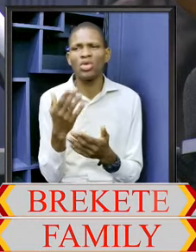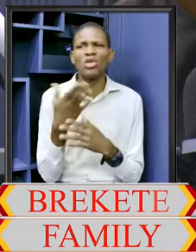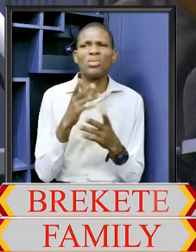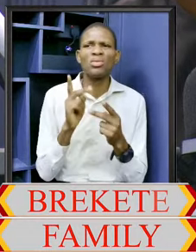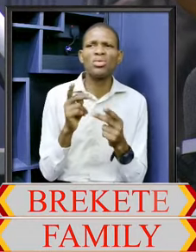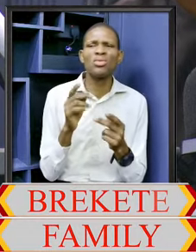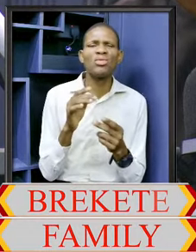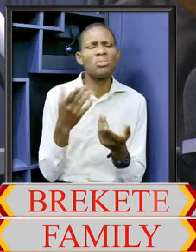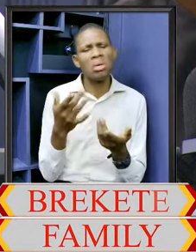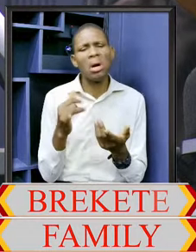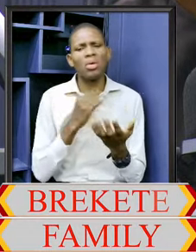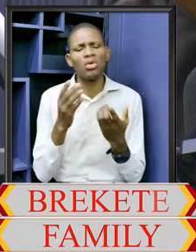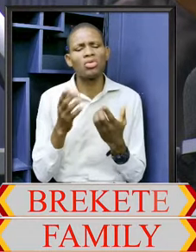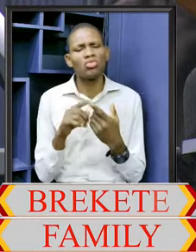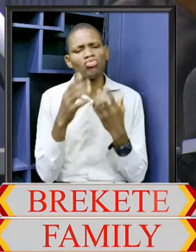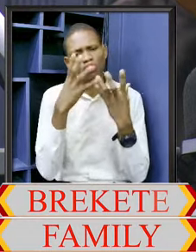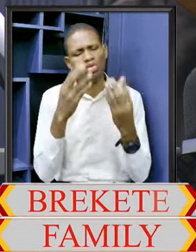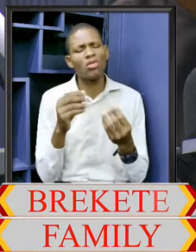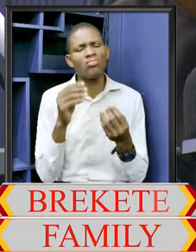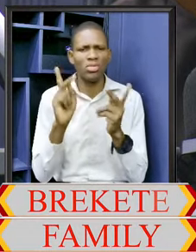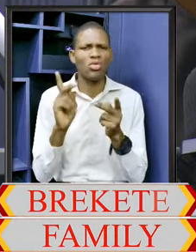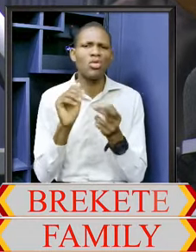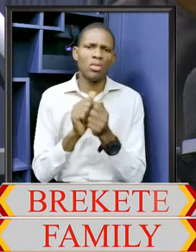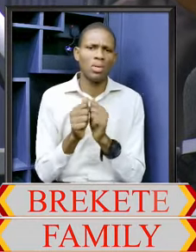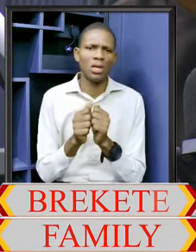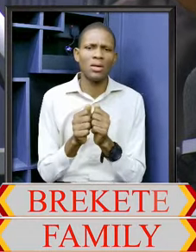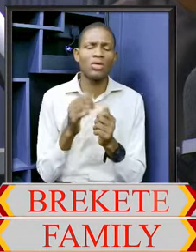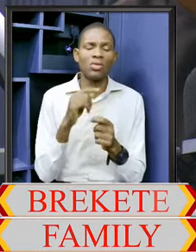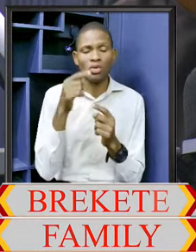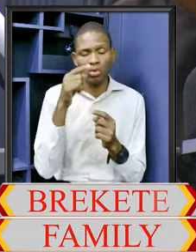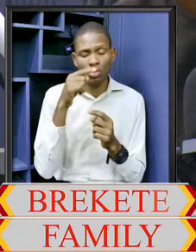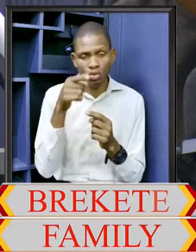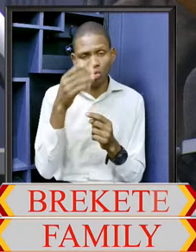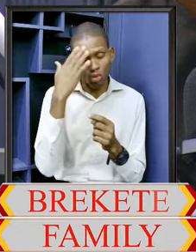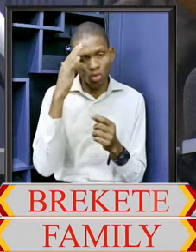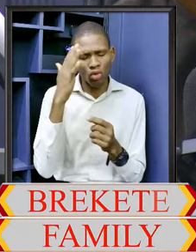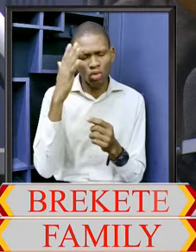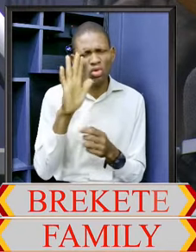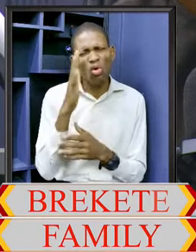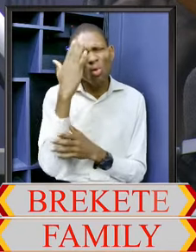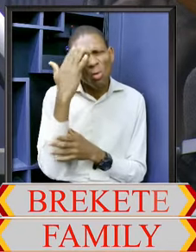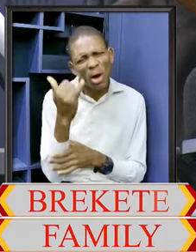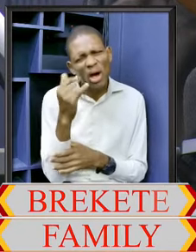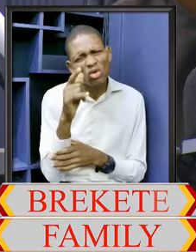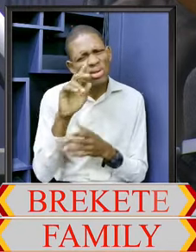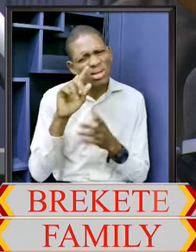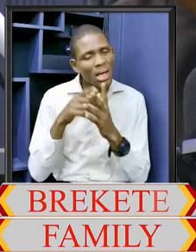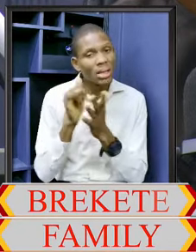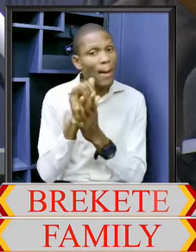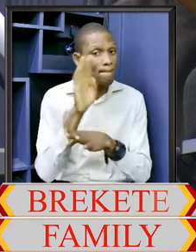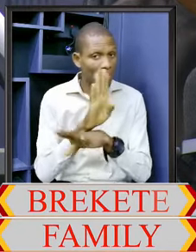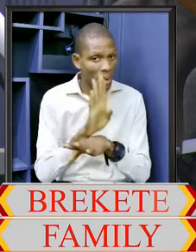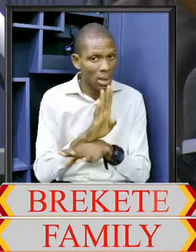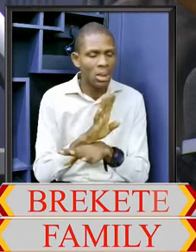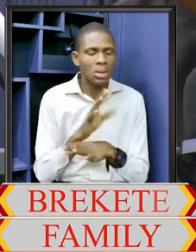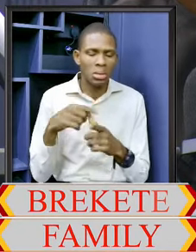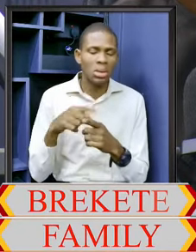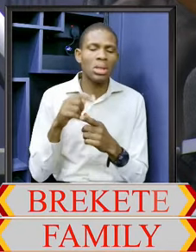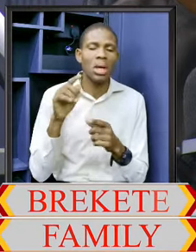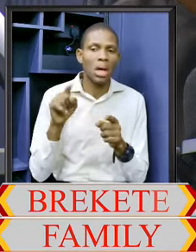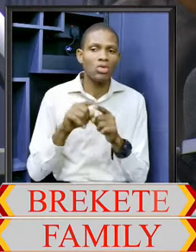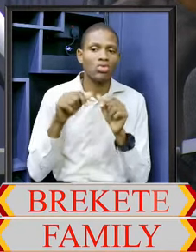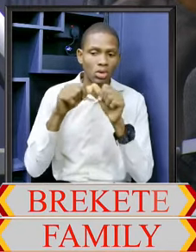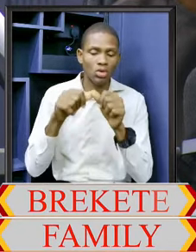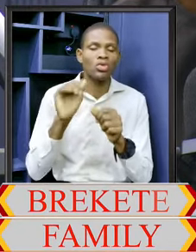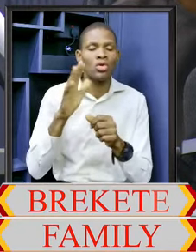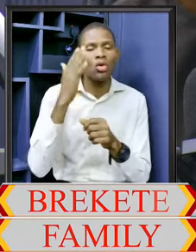want to solve problem. It's okay. So when you know your why, you're not like, okay, now that I know this, and remember, your why will continuously change as you